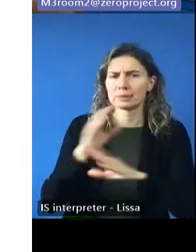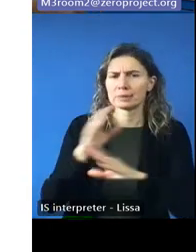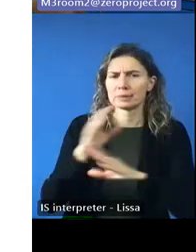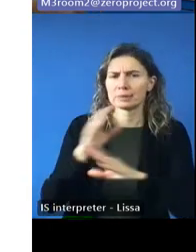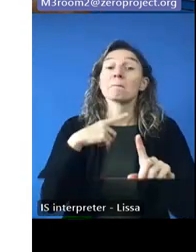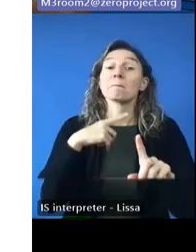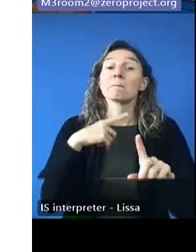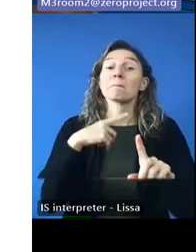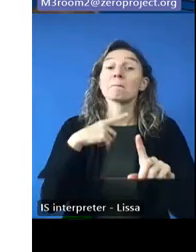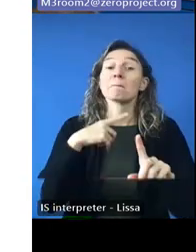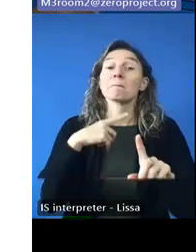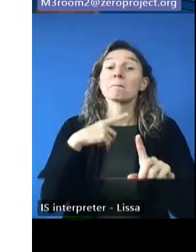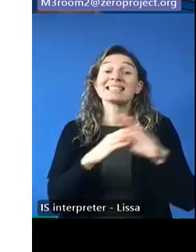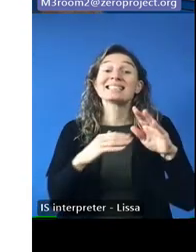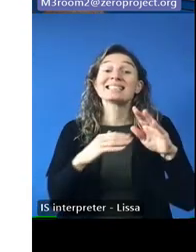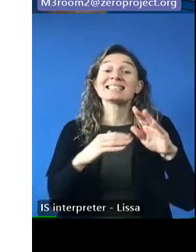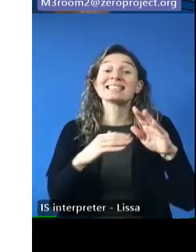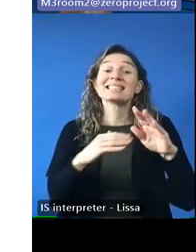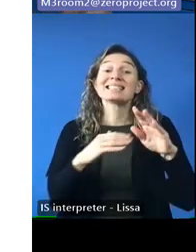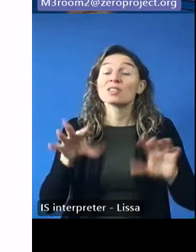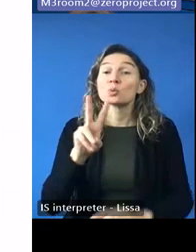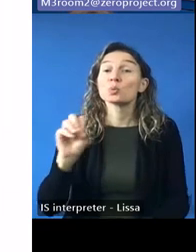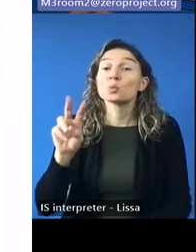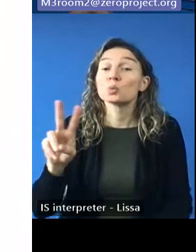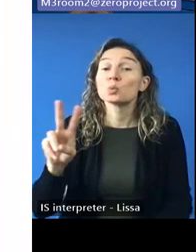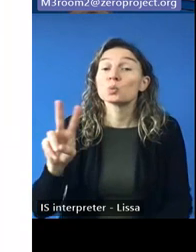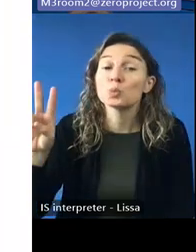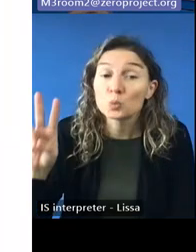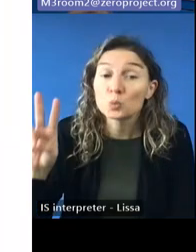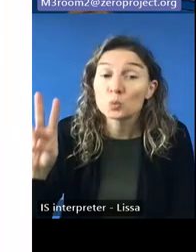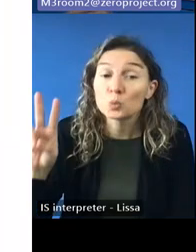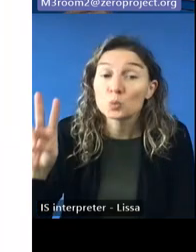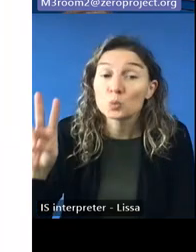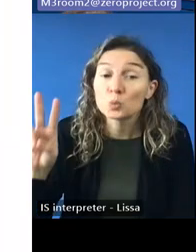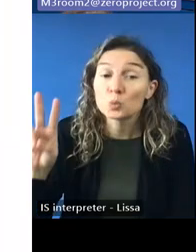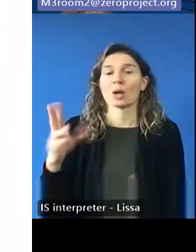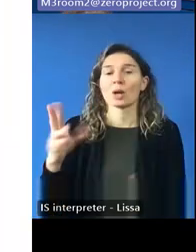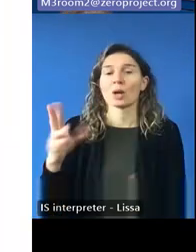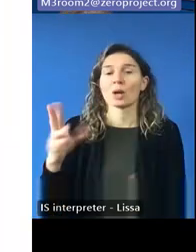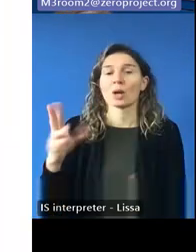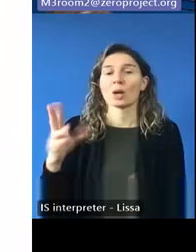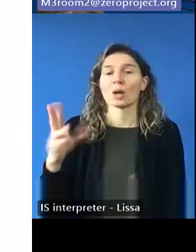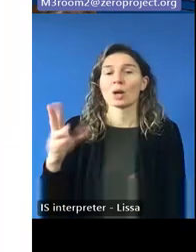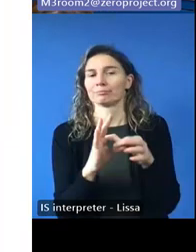disability throughout Mexico who promote the App Morada. Financing,